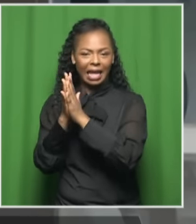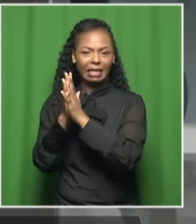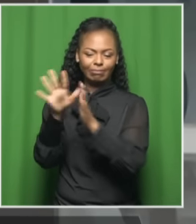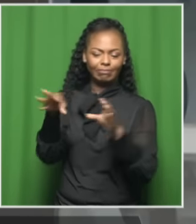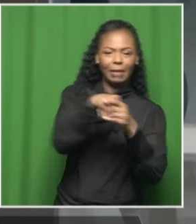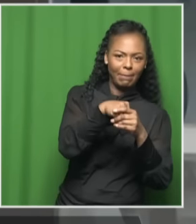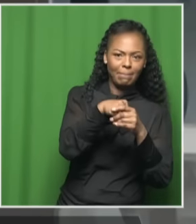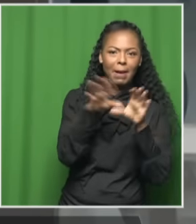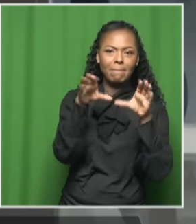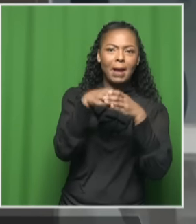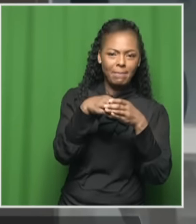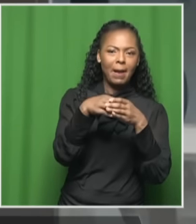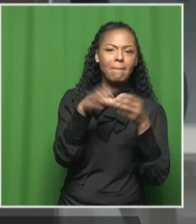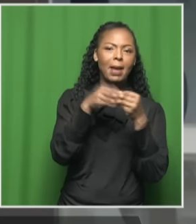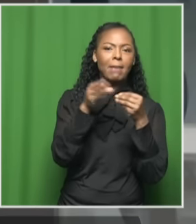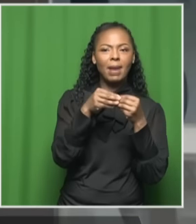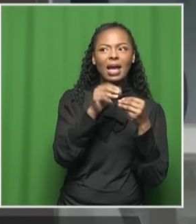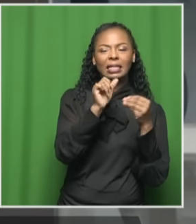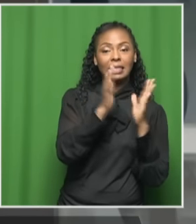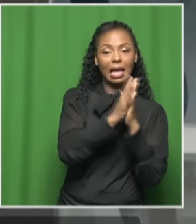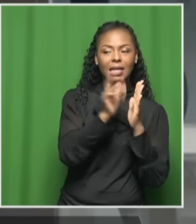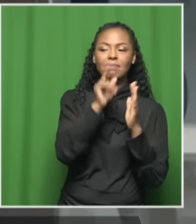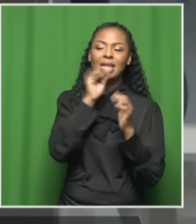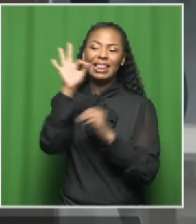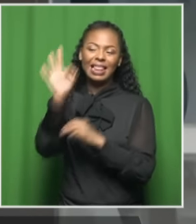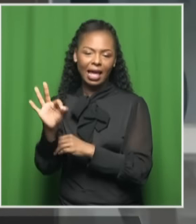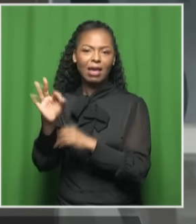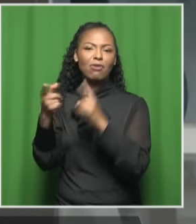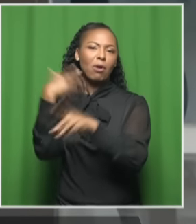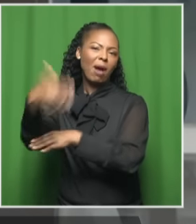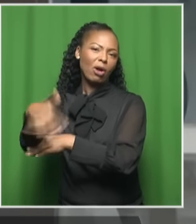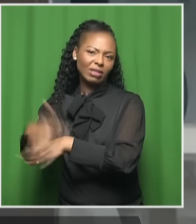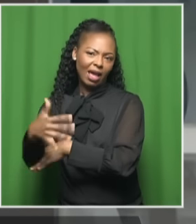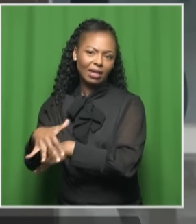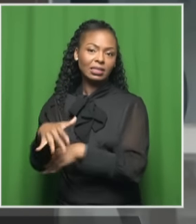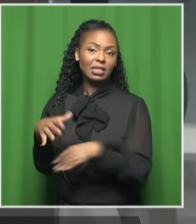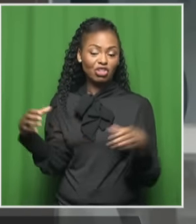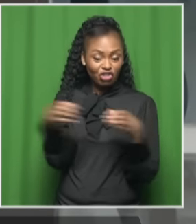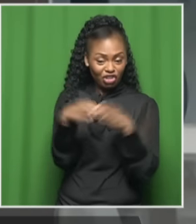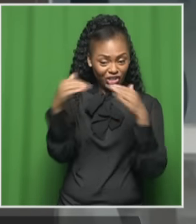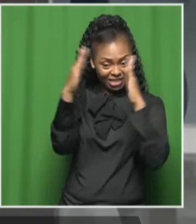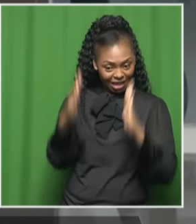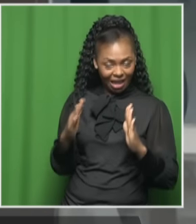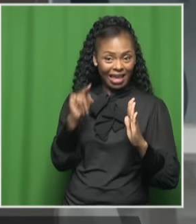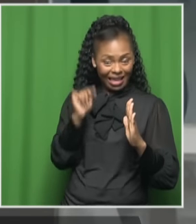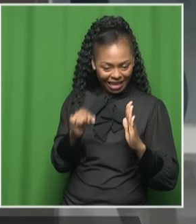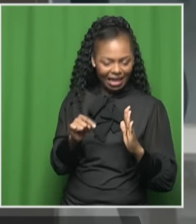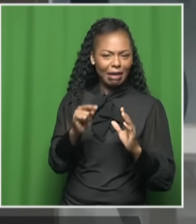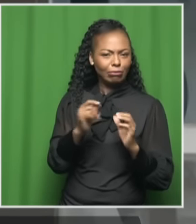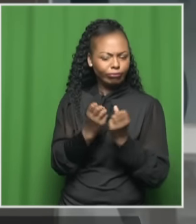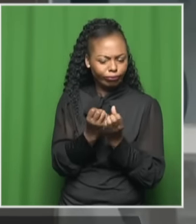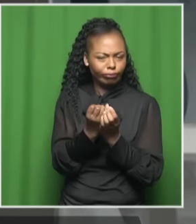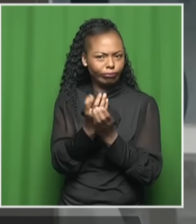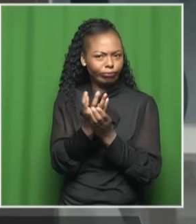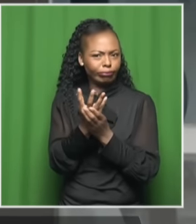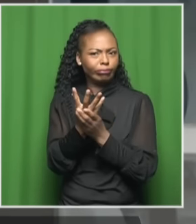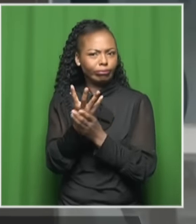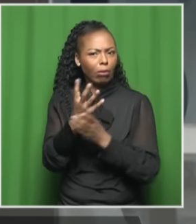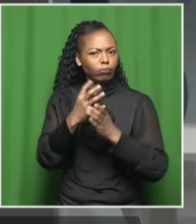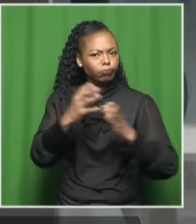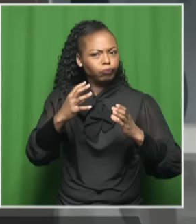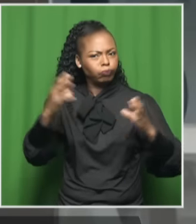and three outsiders. But amazingly, after 2 weeks, they didn't have space in the house. The listing grew and grew and grew. But he